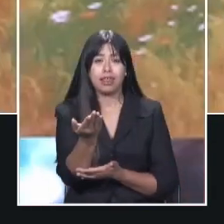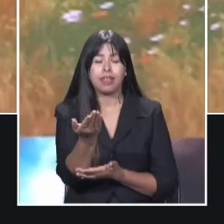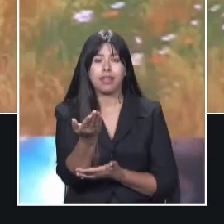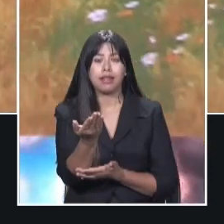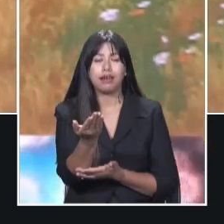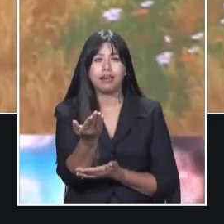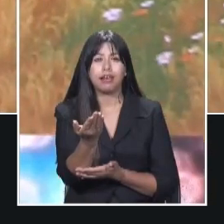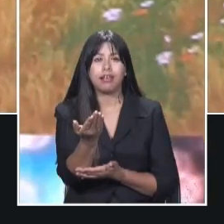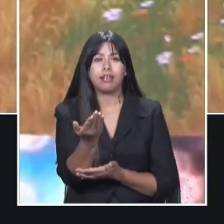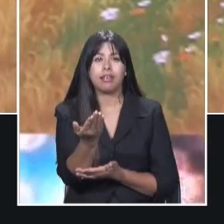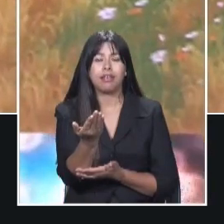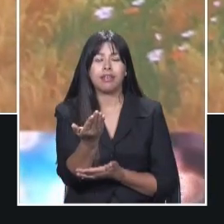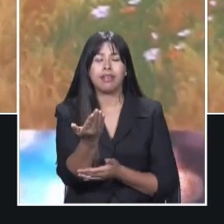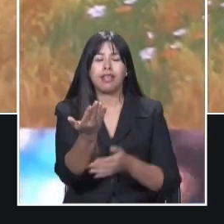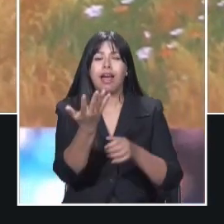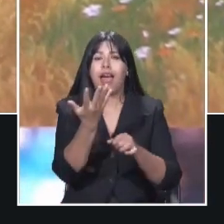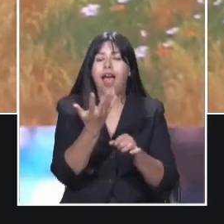world.